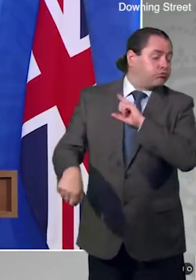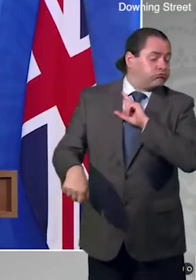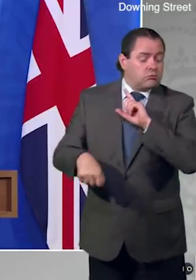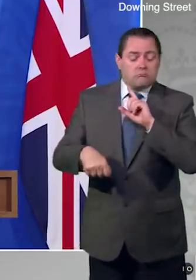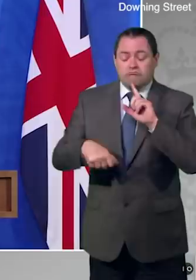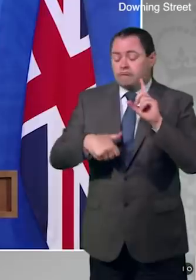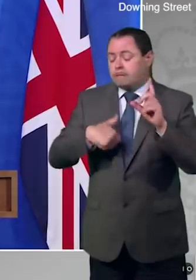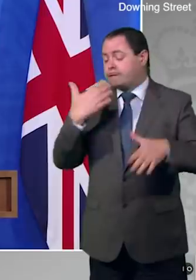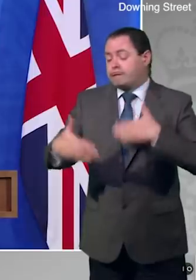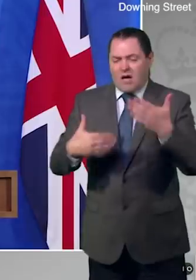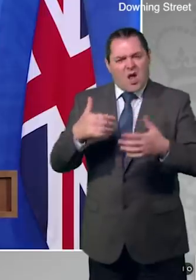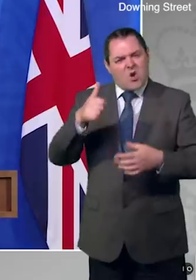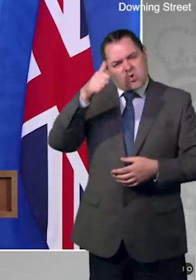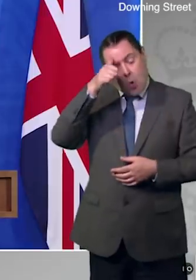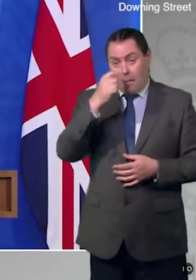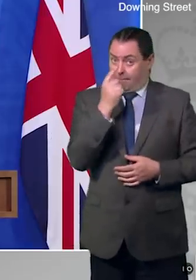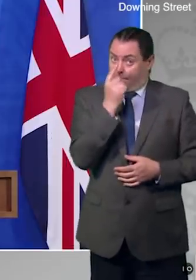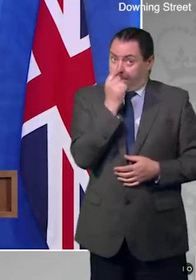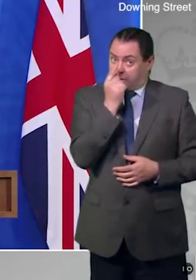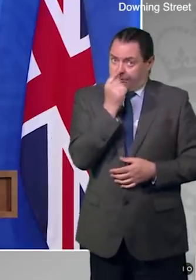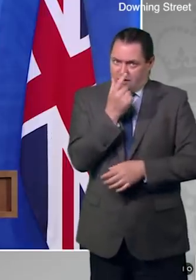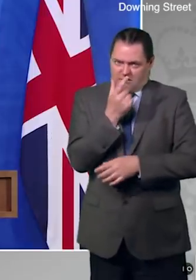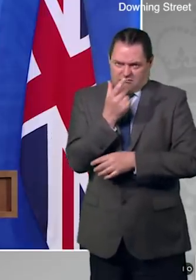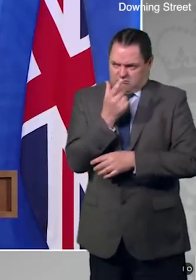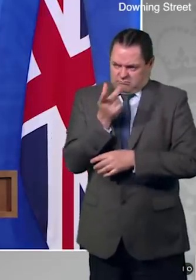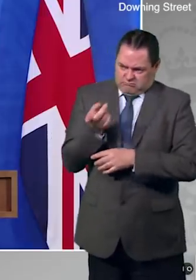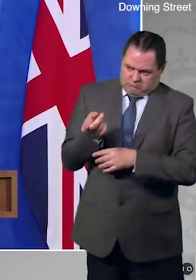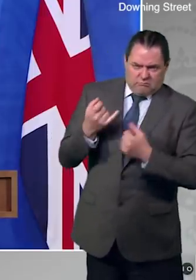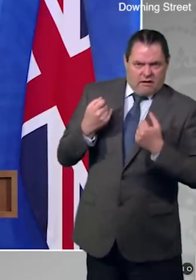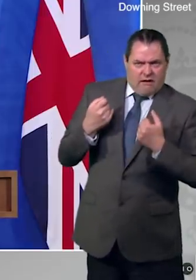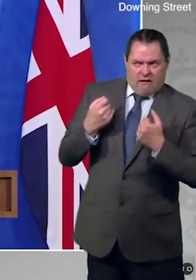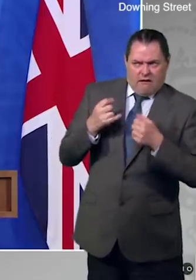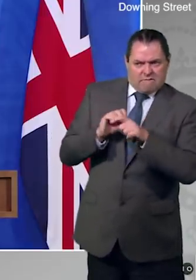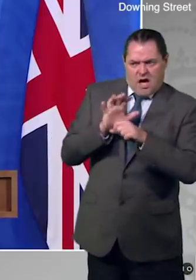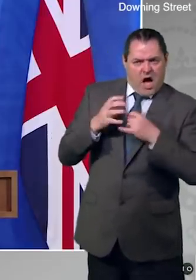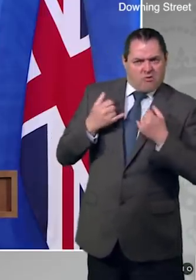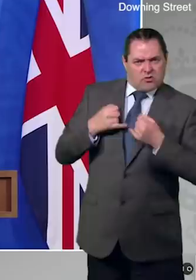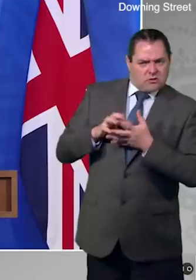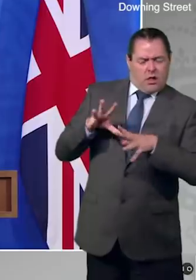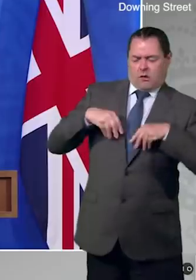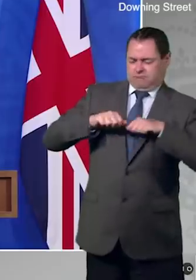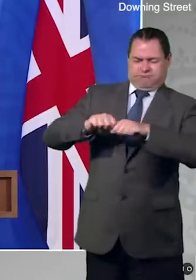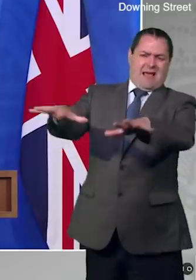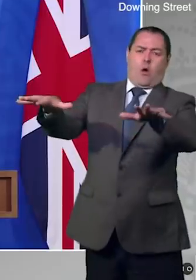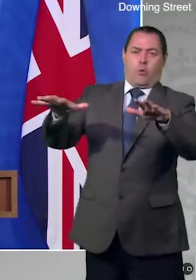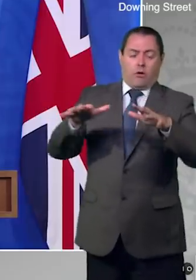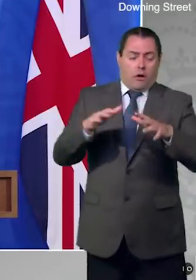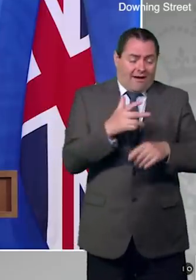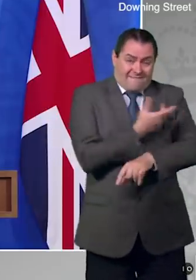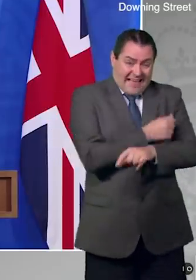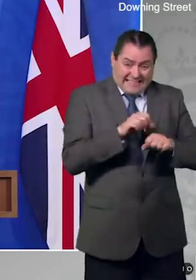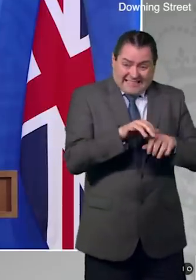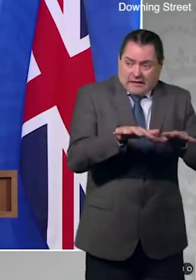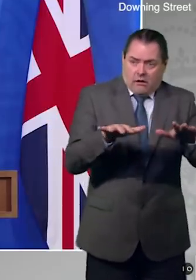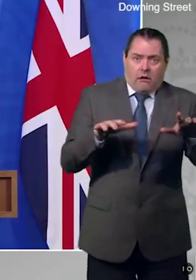and that thousands more deaths would ensue that could otherwise have been avoided.